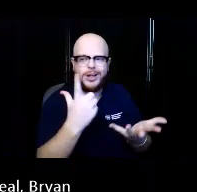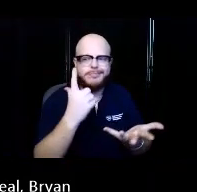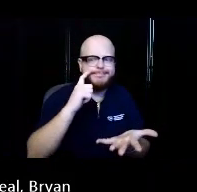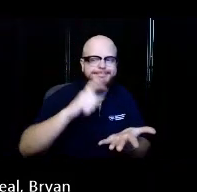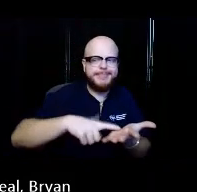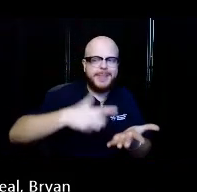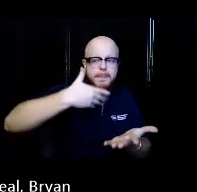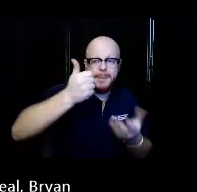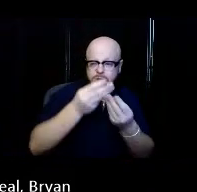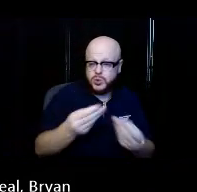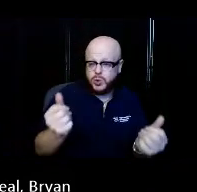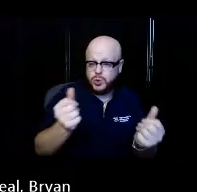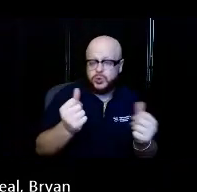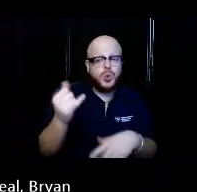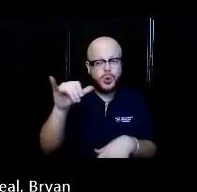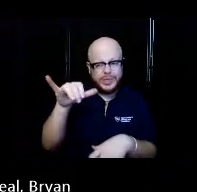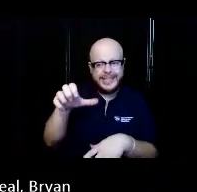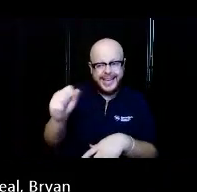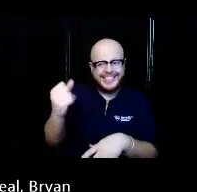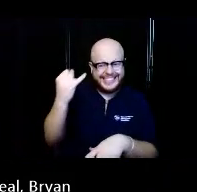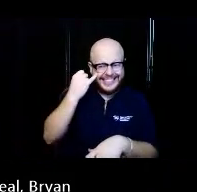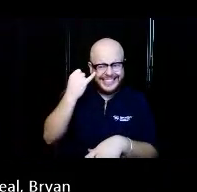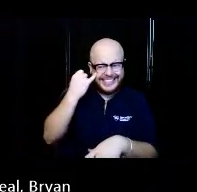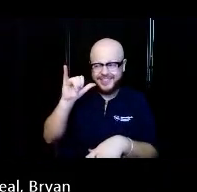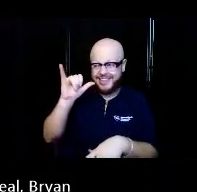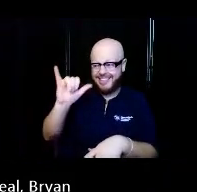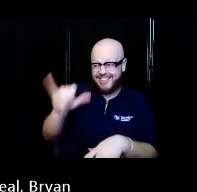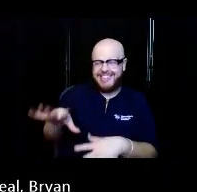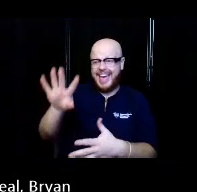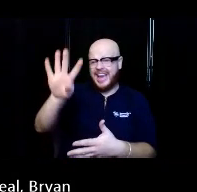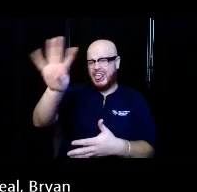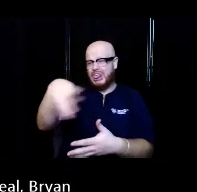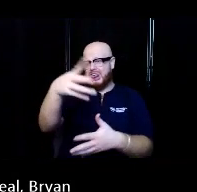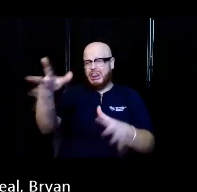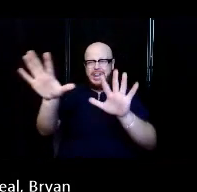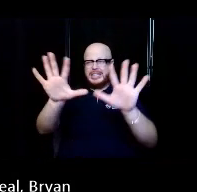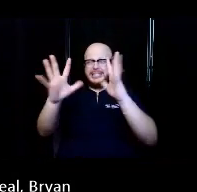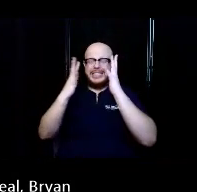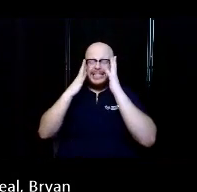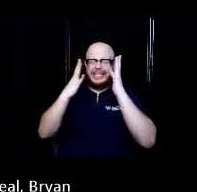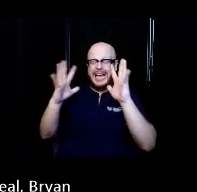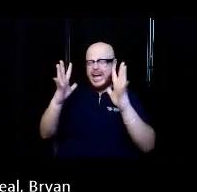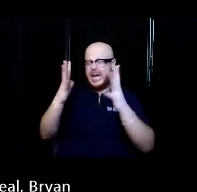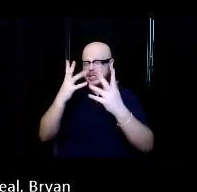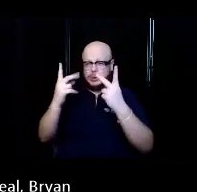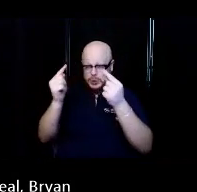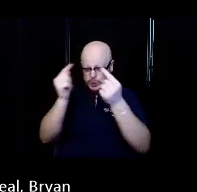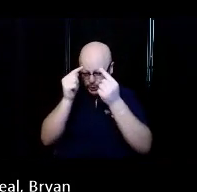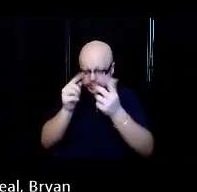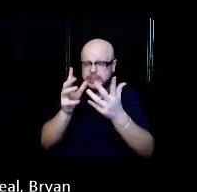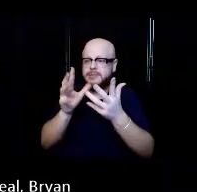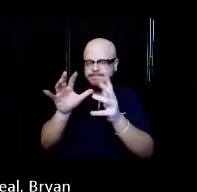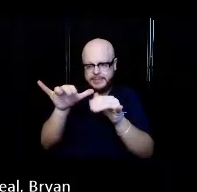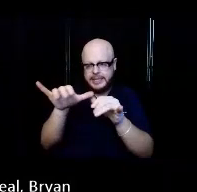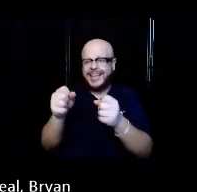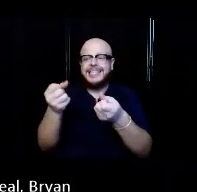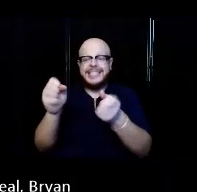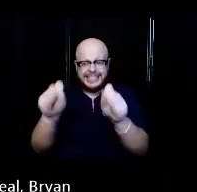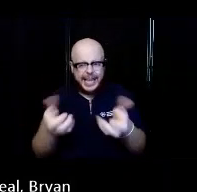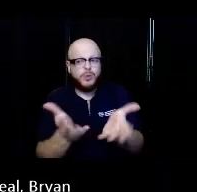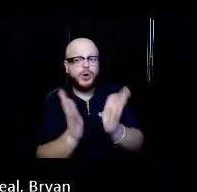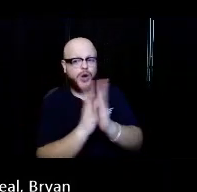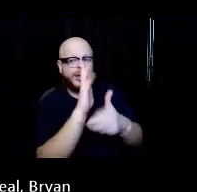a barrier that a person is experiencing in the workplace, they could request an accommodation and then with the employer talk through what